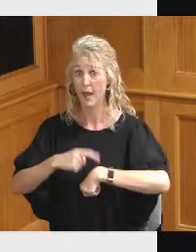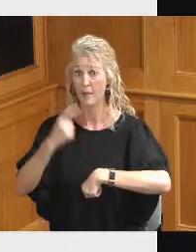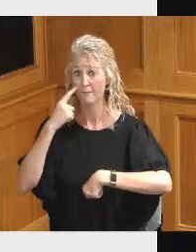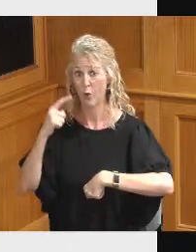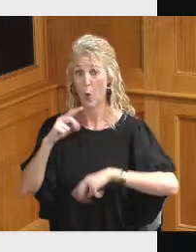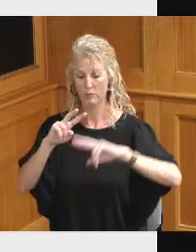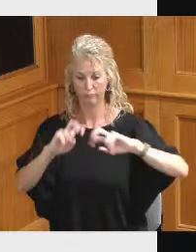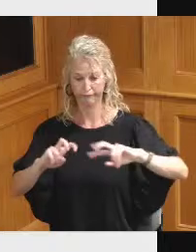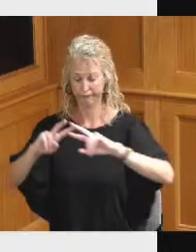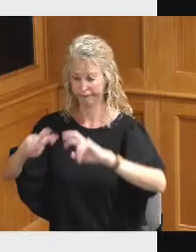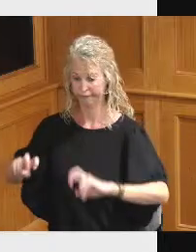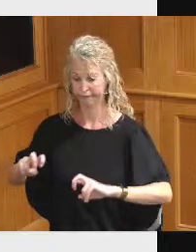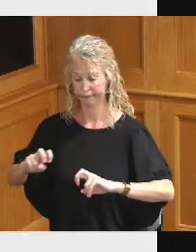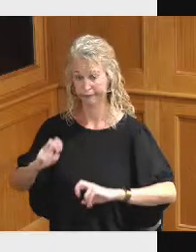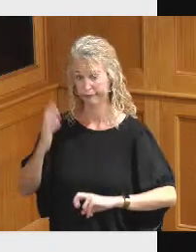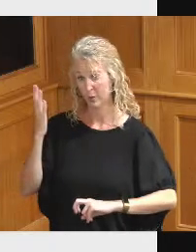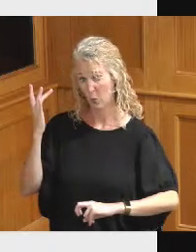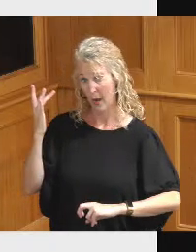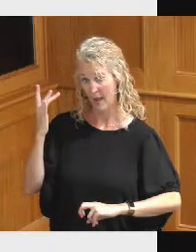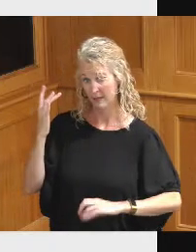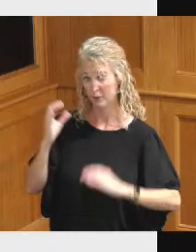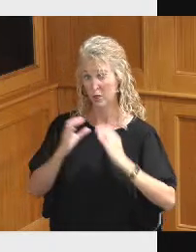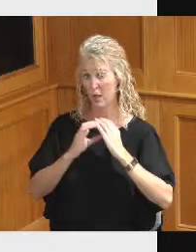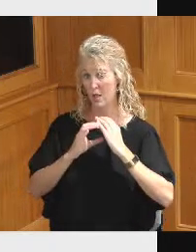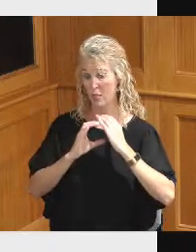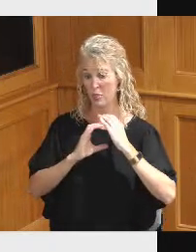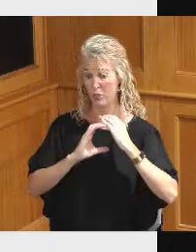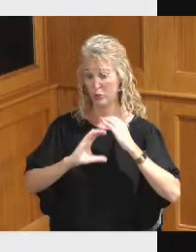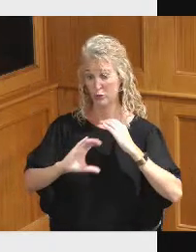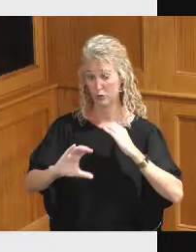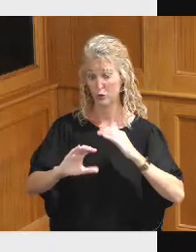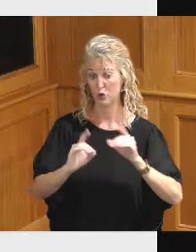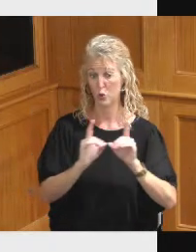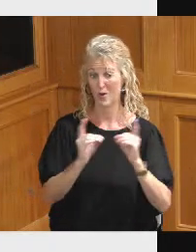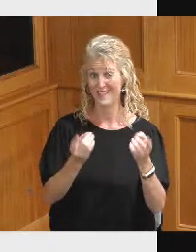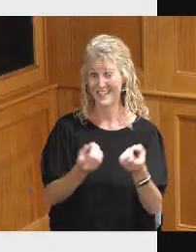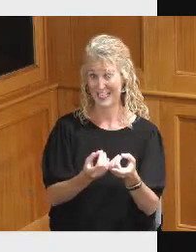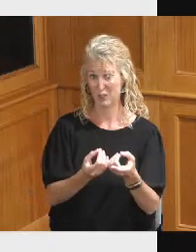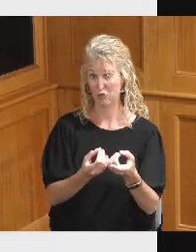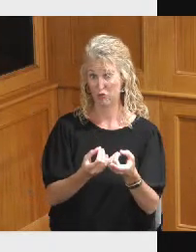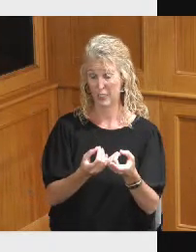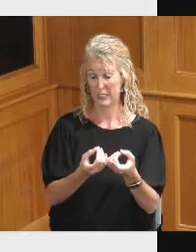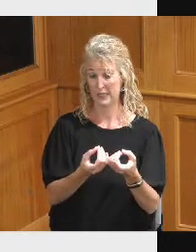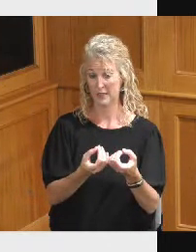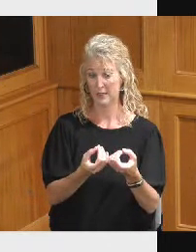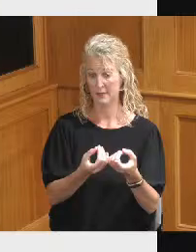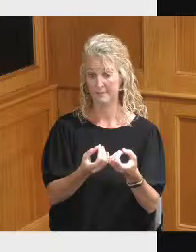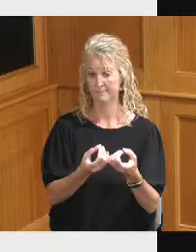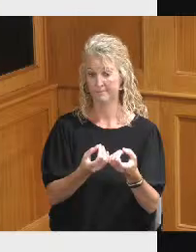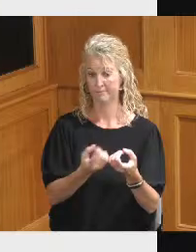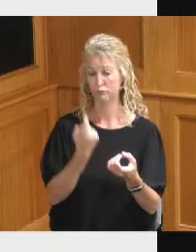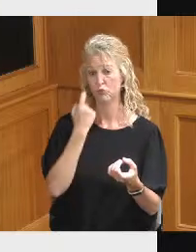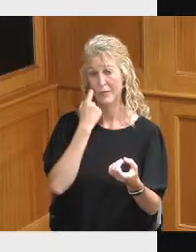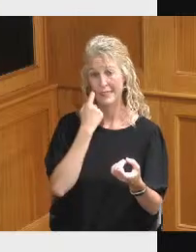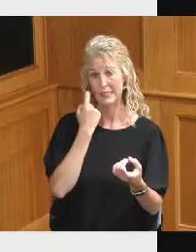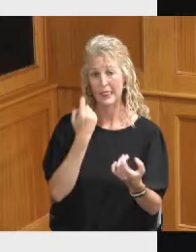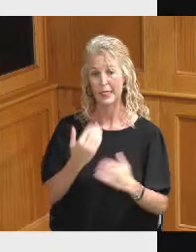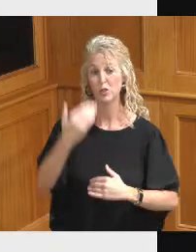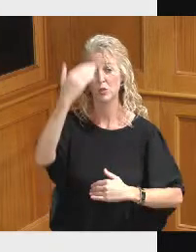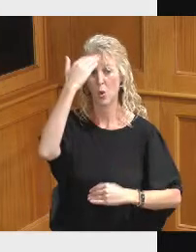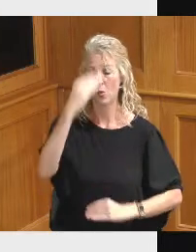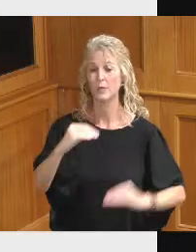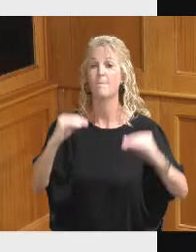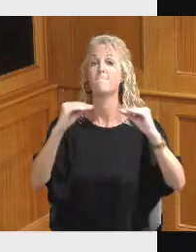things. One, the sewer district over the last 10 years has greatly increased its ability to know what's going on in the